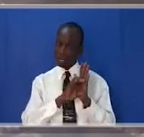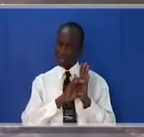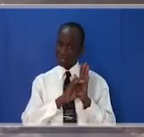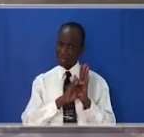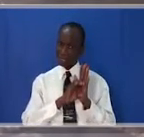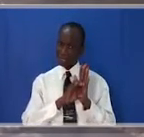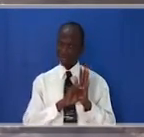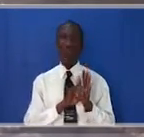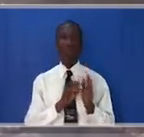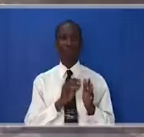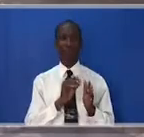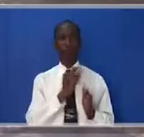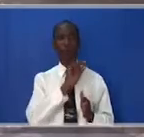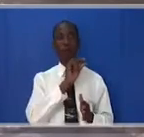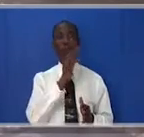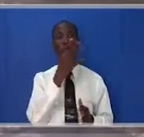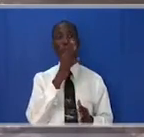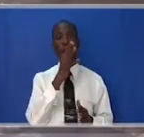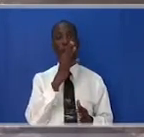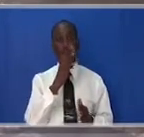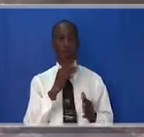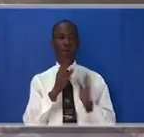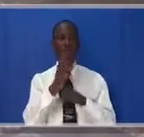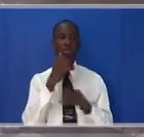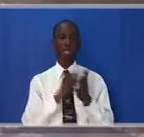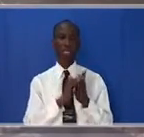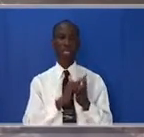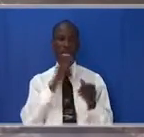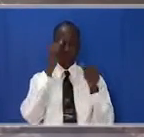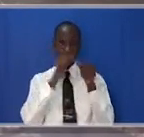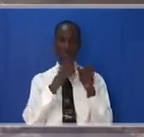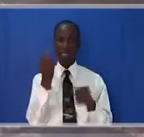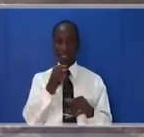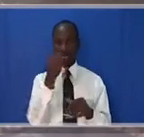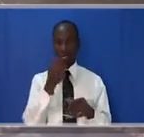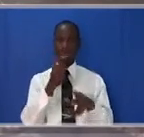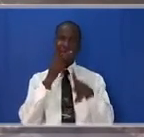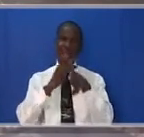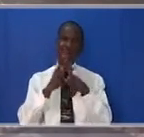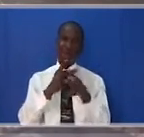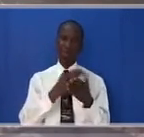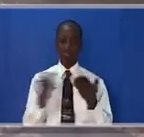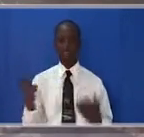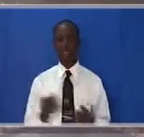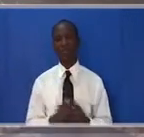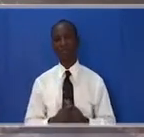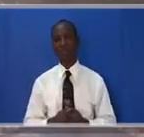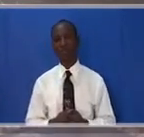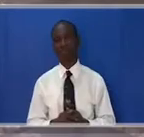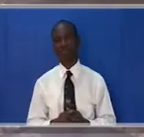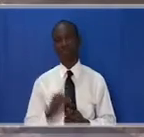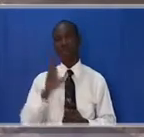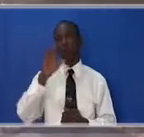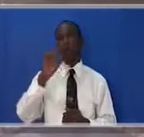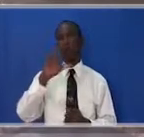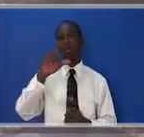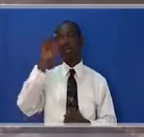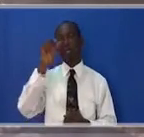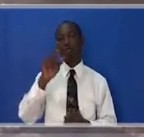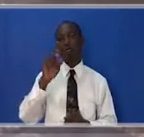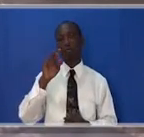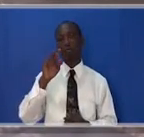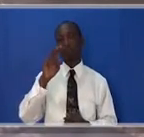de etoso nan no o se kai homeda na di no kronkron enu nso atwam bible no aka Kolosefo ma etimie no chiche